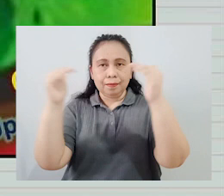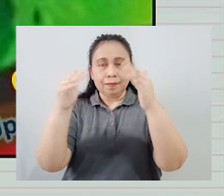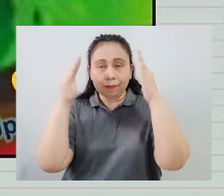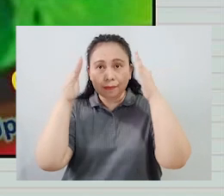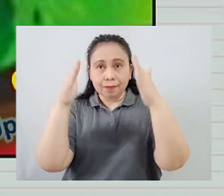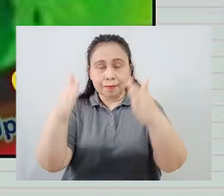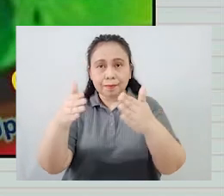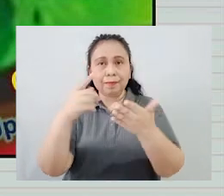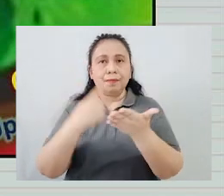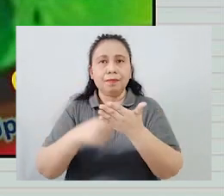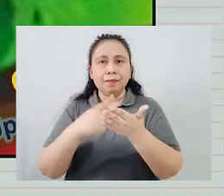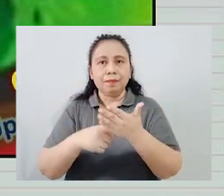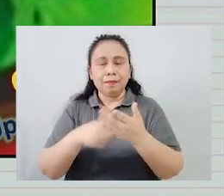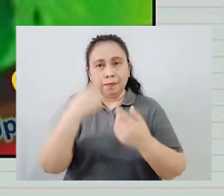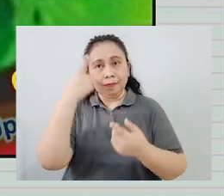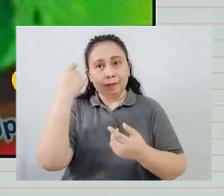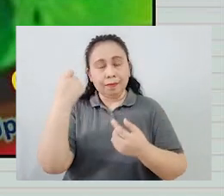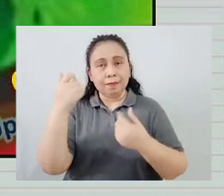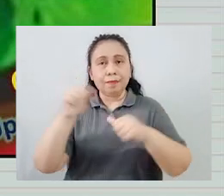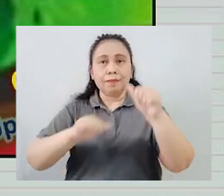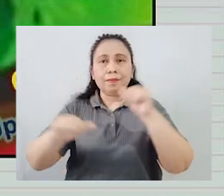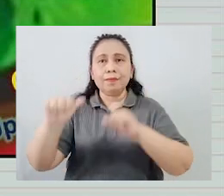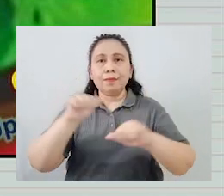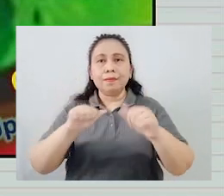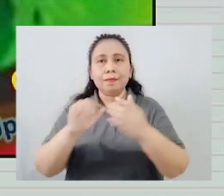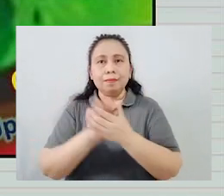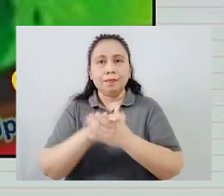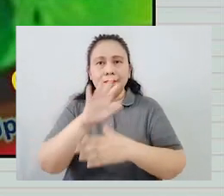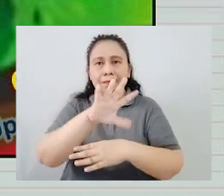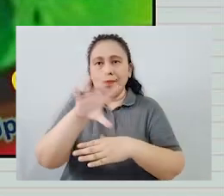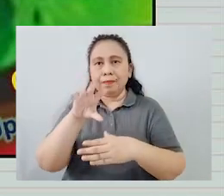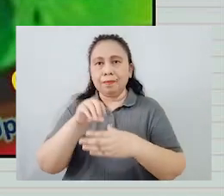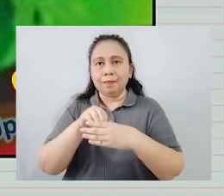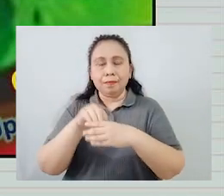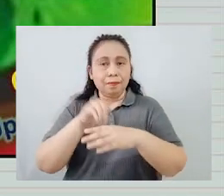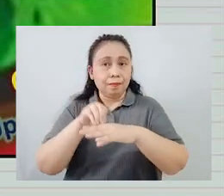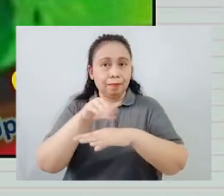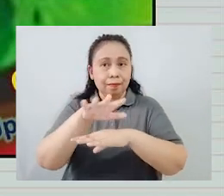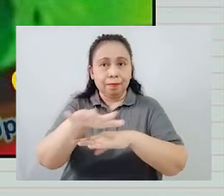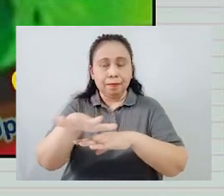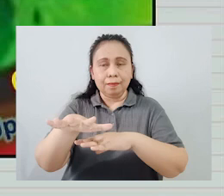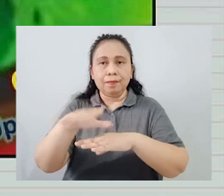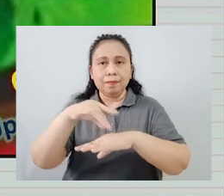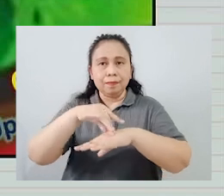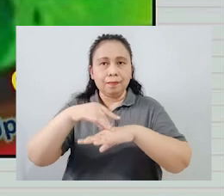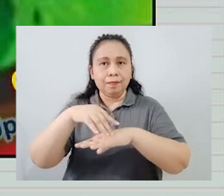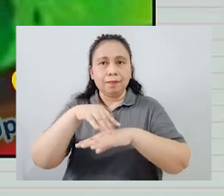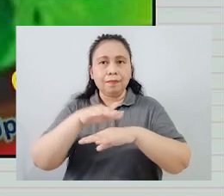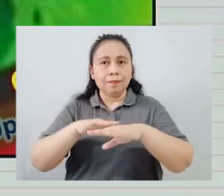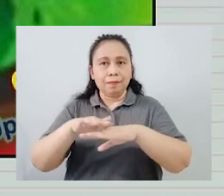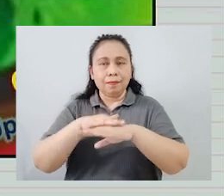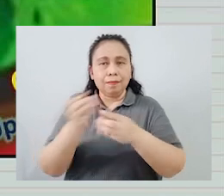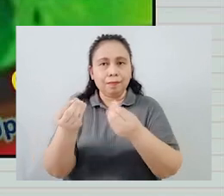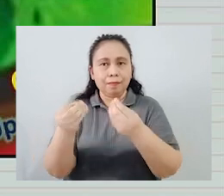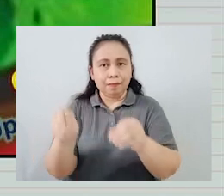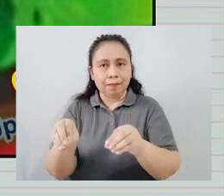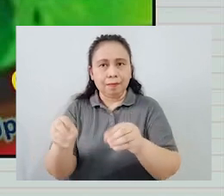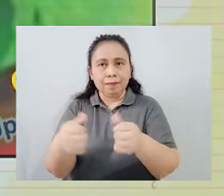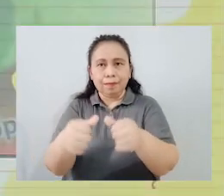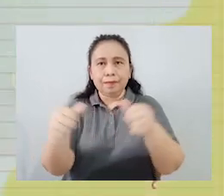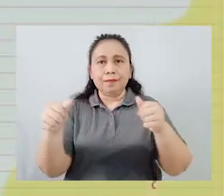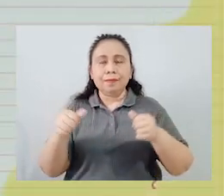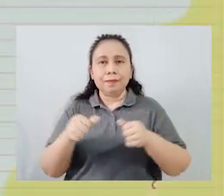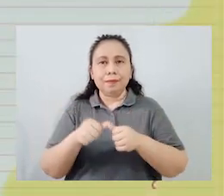discussion since most of our activities that influence the Earth's surface occur on these